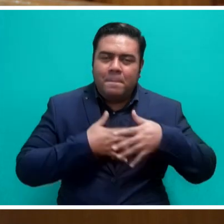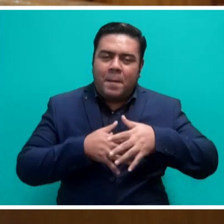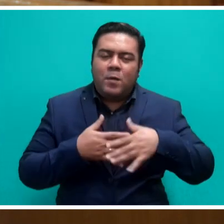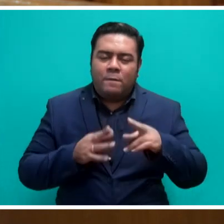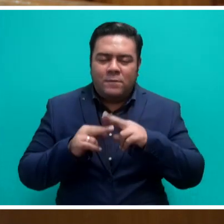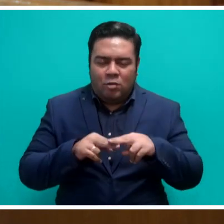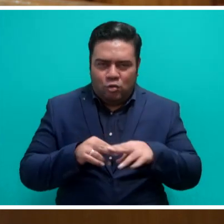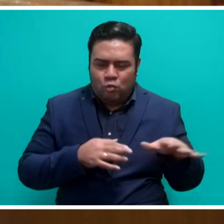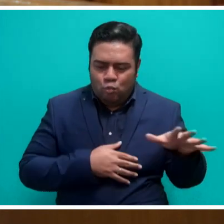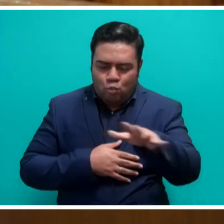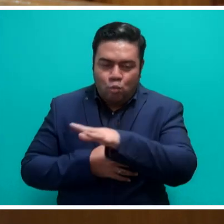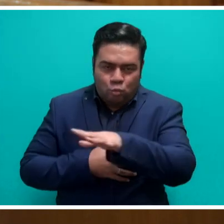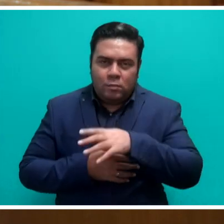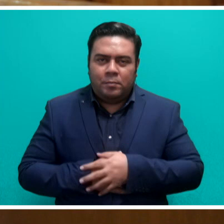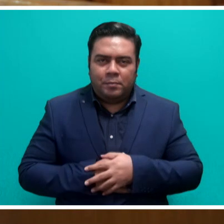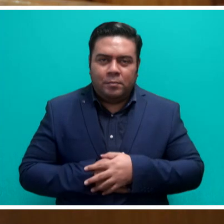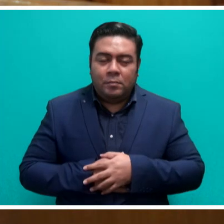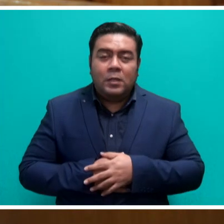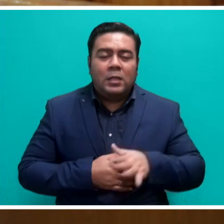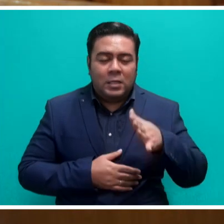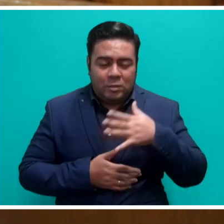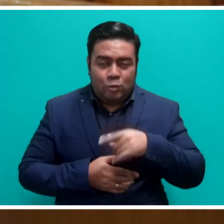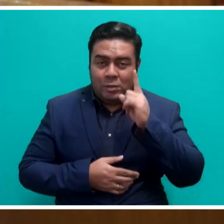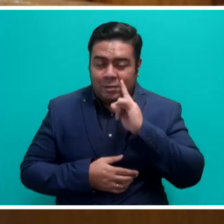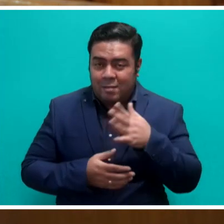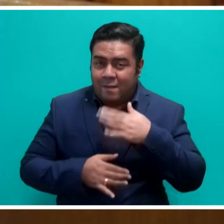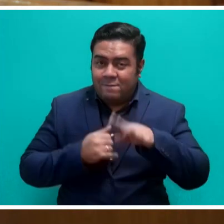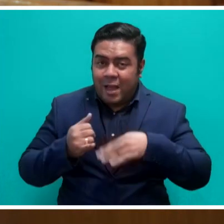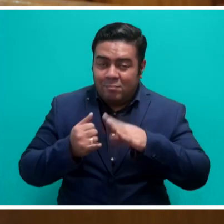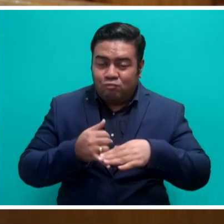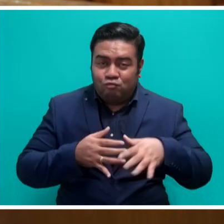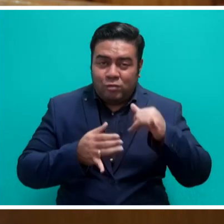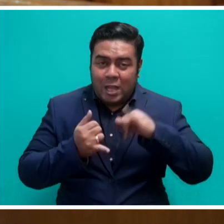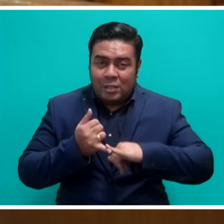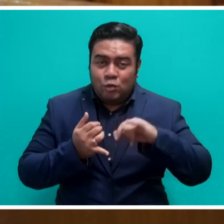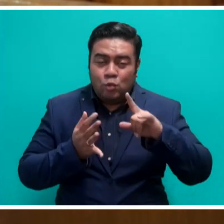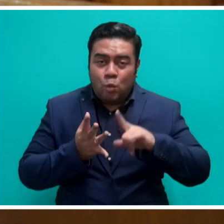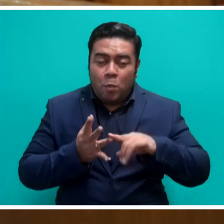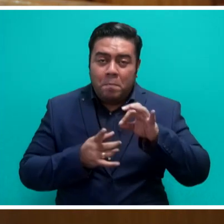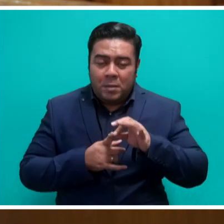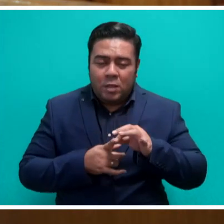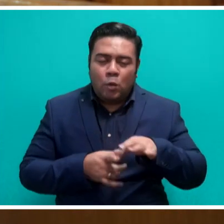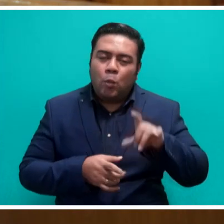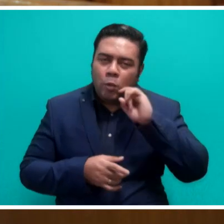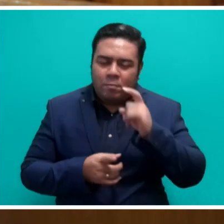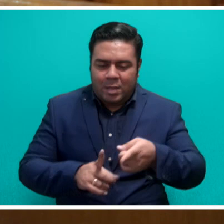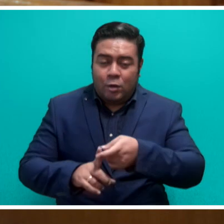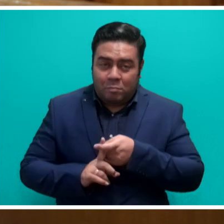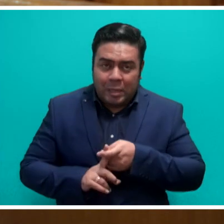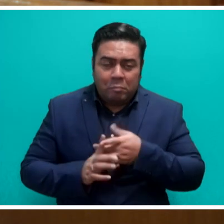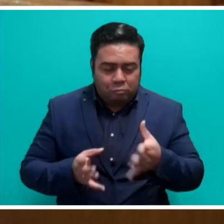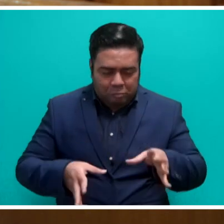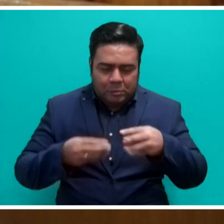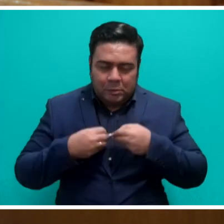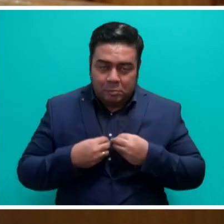Fiji. It is expected that the finalized SOPs will be officially adopted by the